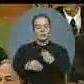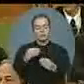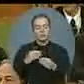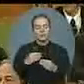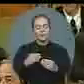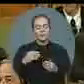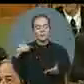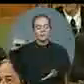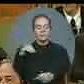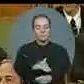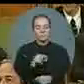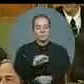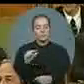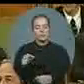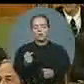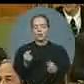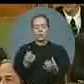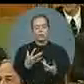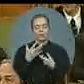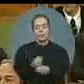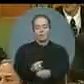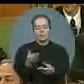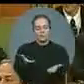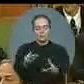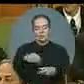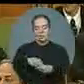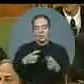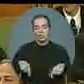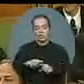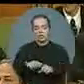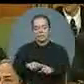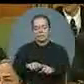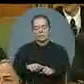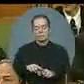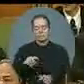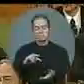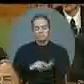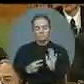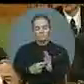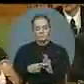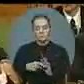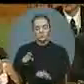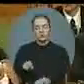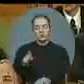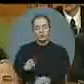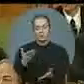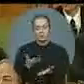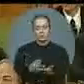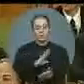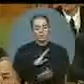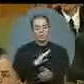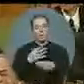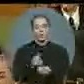anymore. We allow a vote to test if he has really the confidence of this House, as it was being a devaluatory